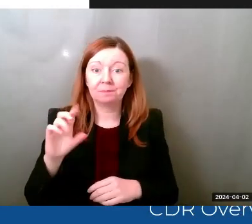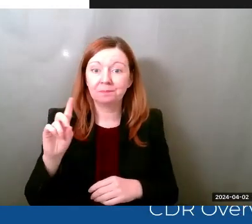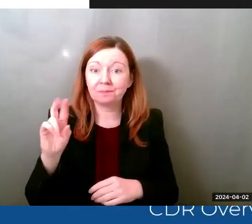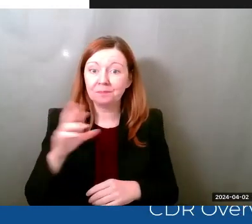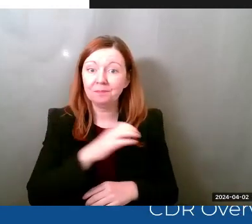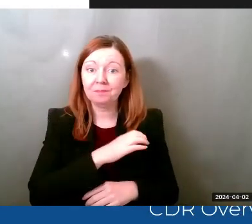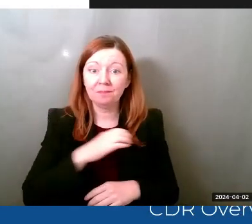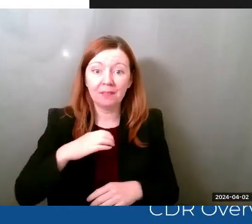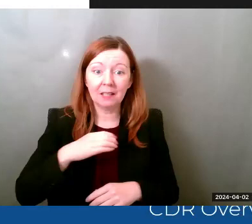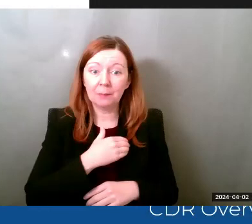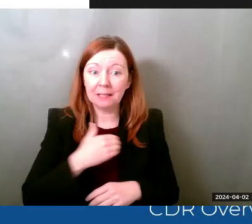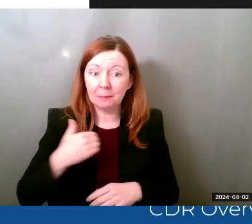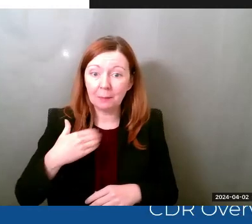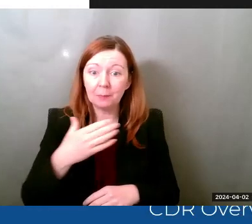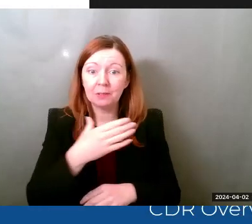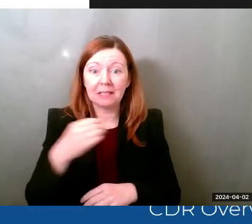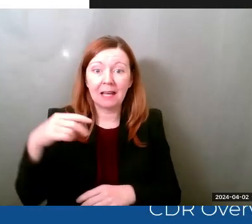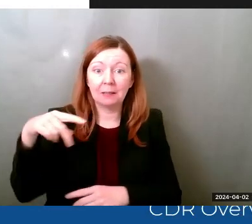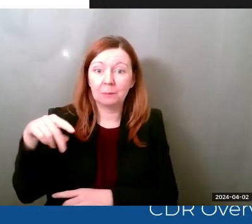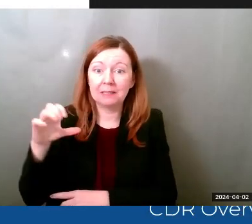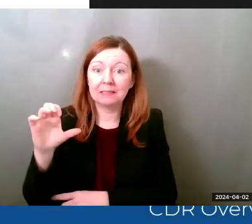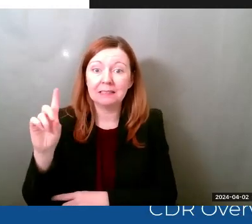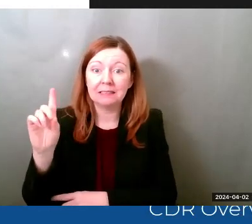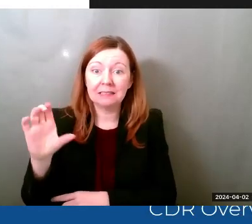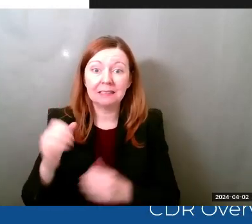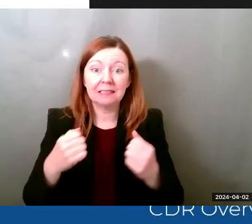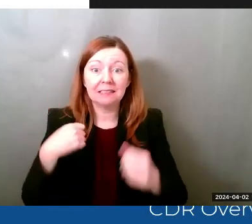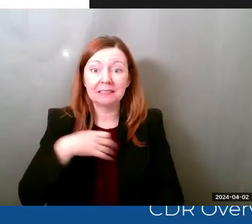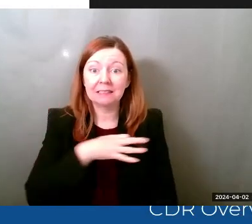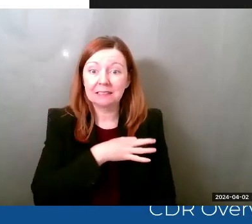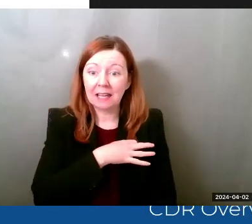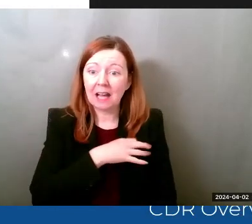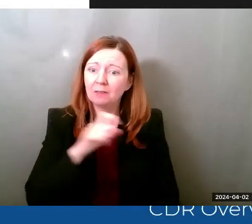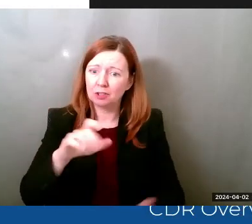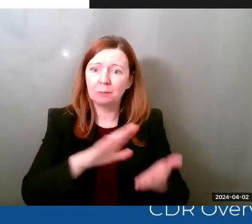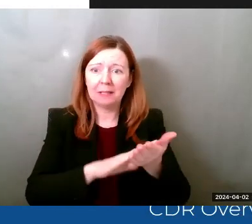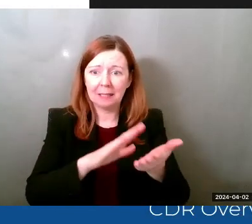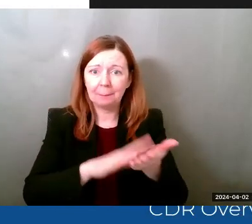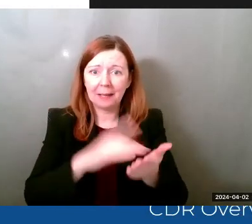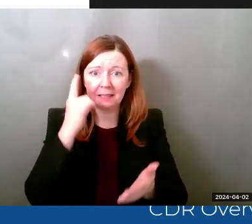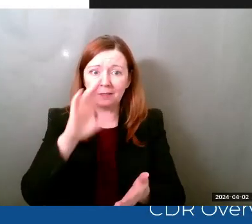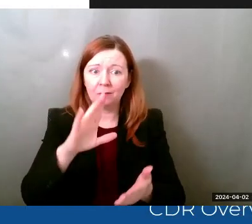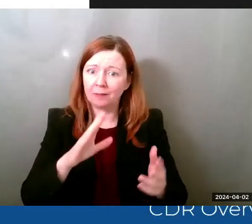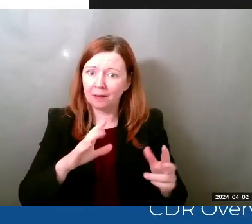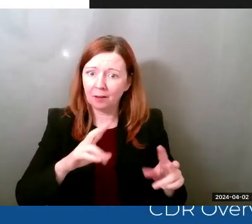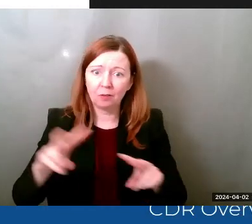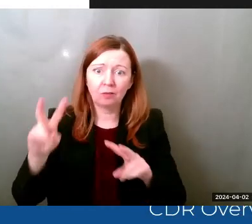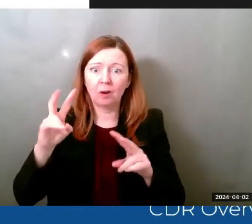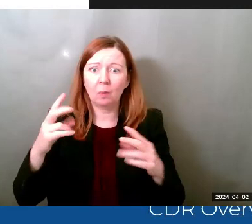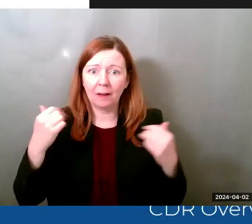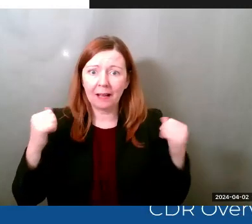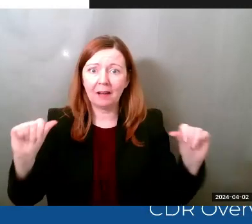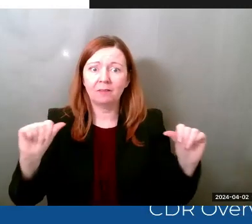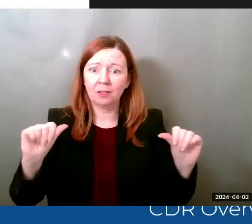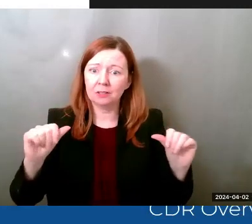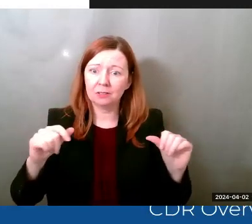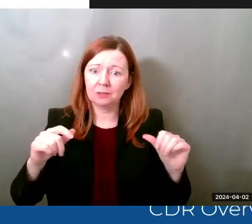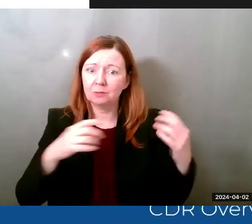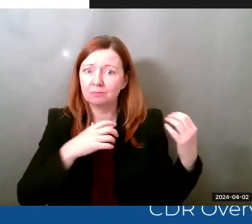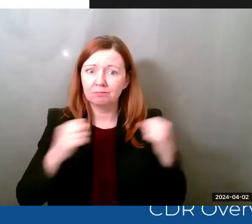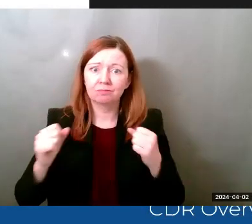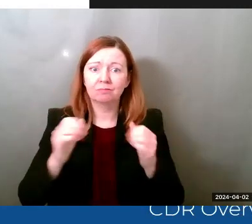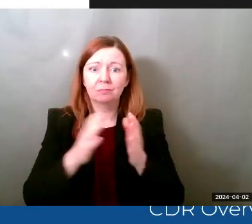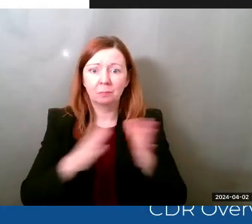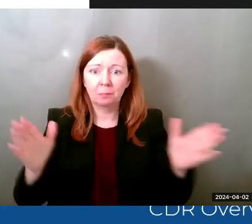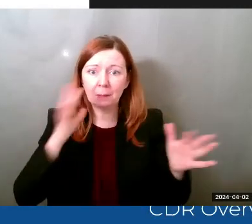members and the PCPC staff who support them are to be commended for their heroic efforts to bring about robust